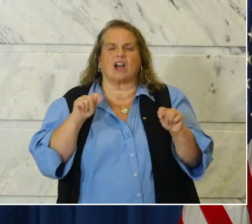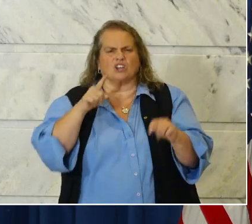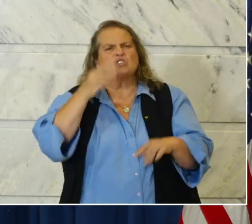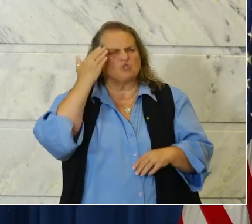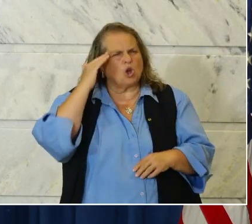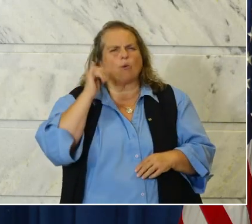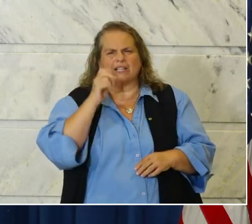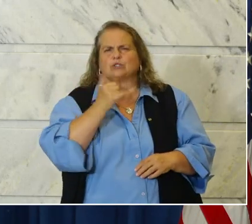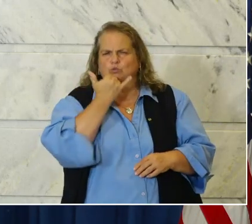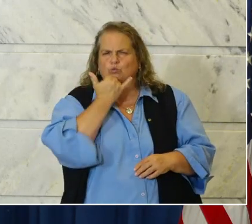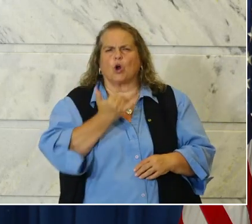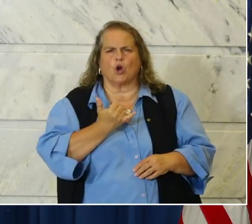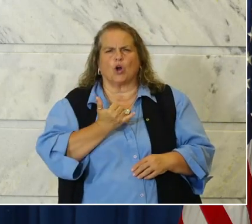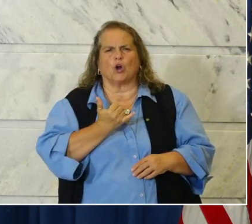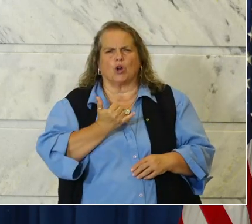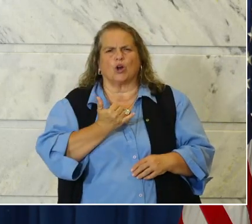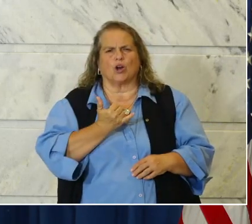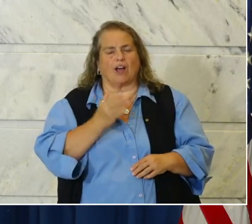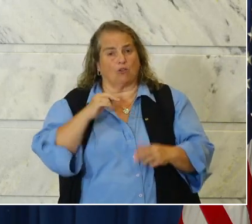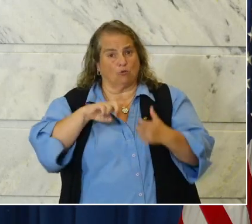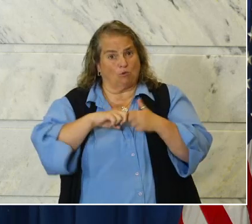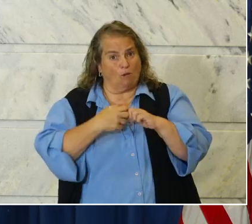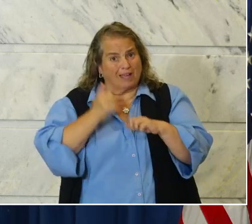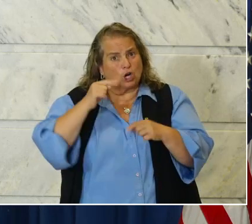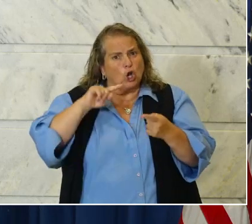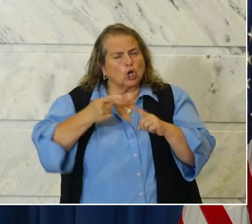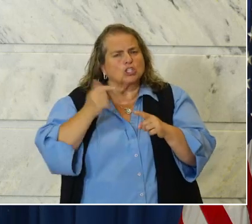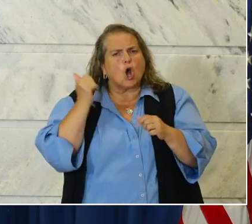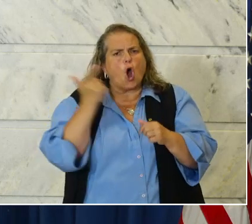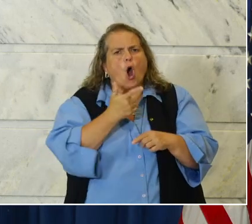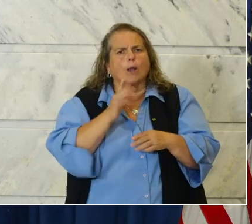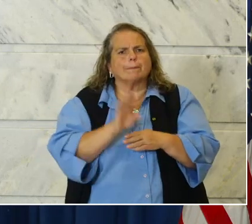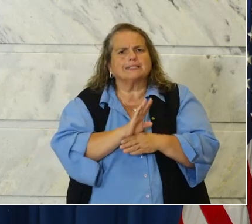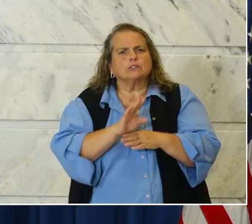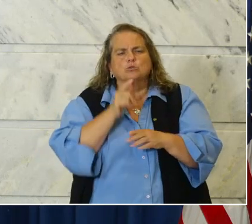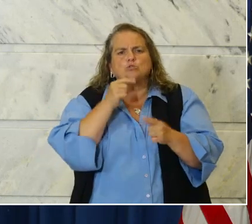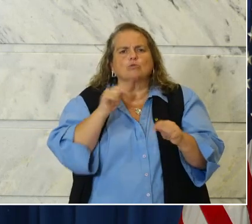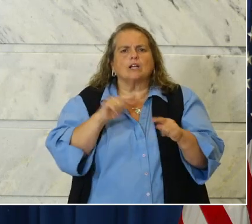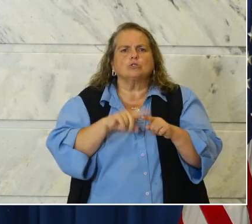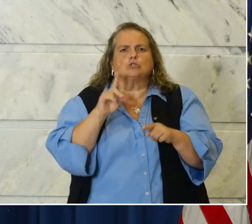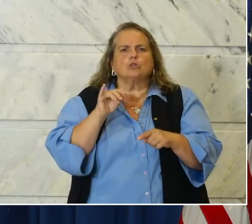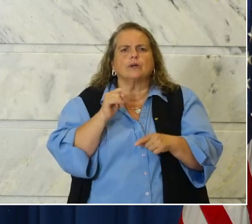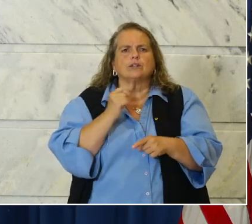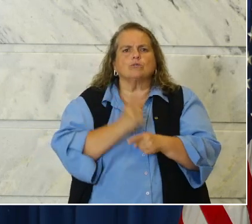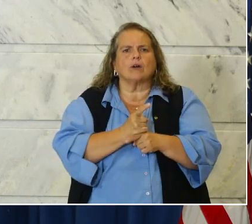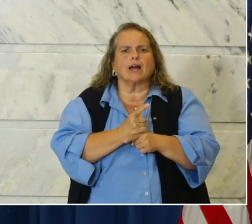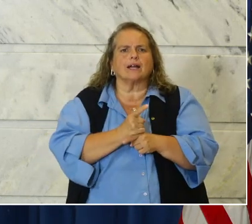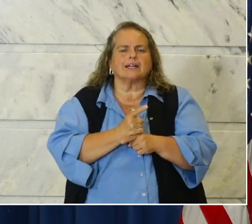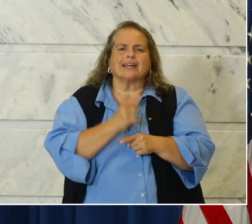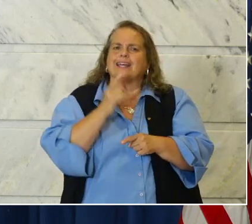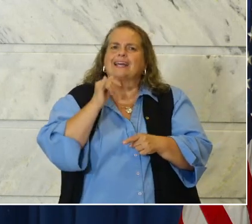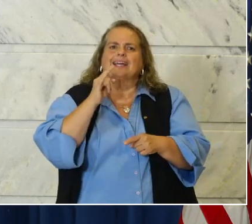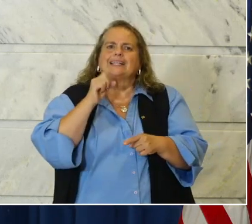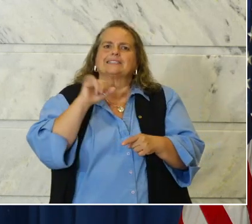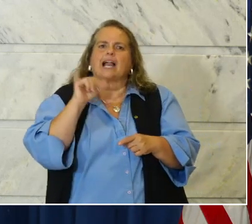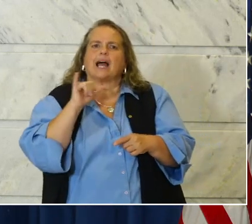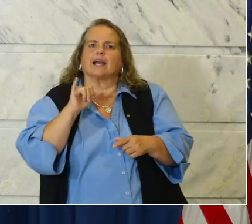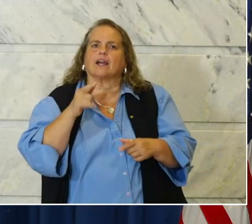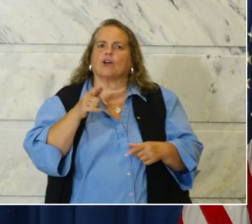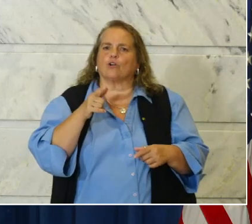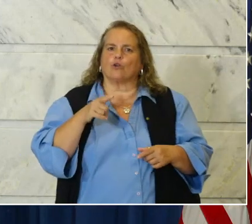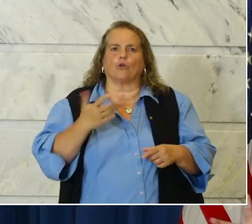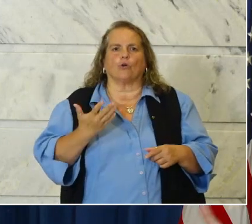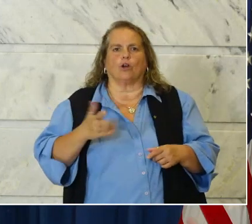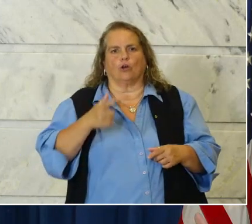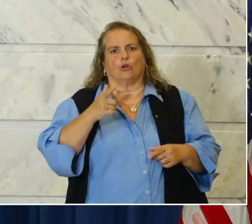wrong. And the problem is it hurts every other business that's trying to do it right. And it's like growing up when you'd say